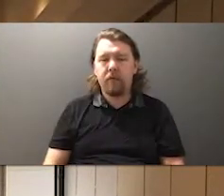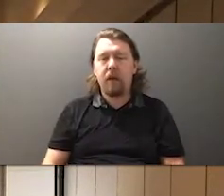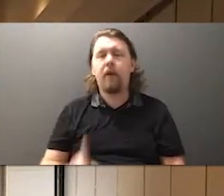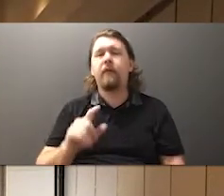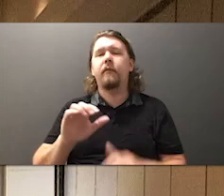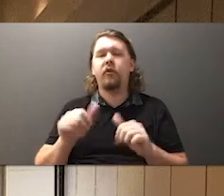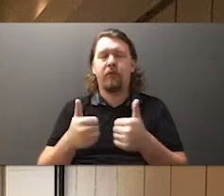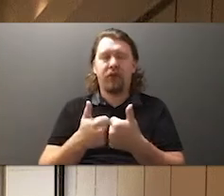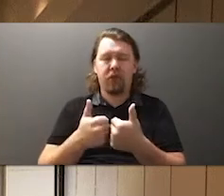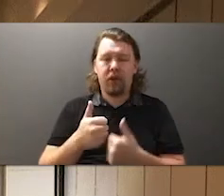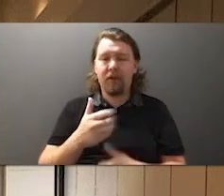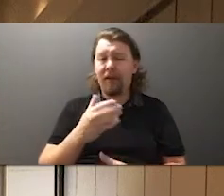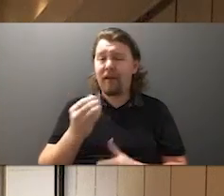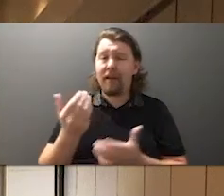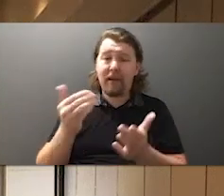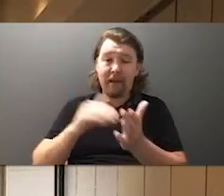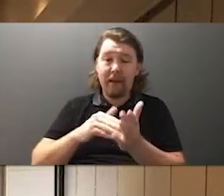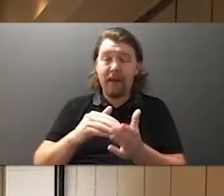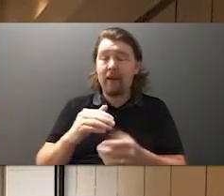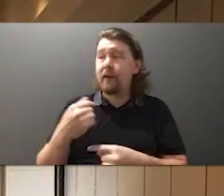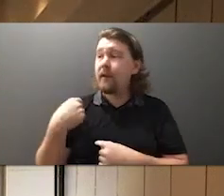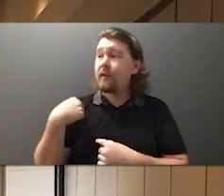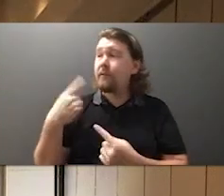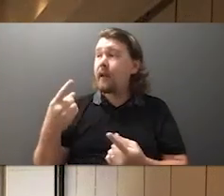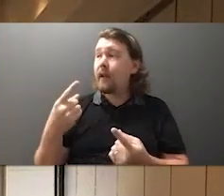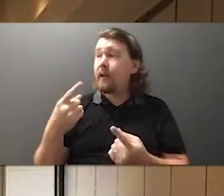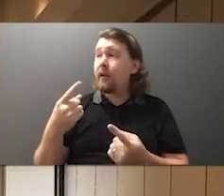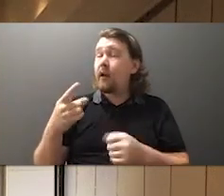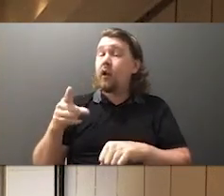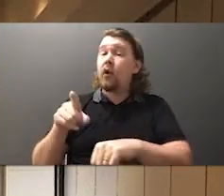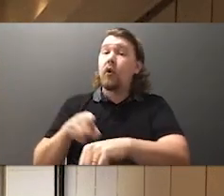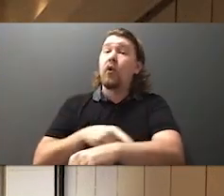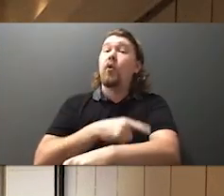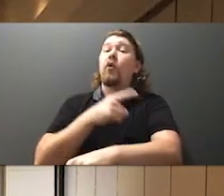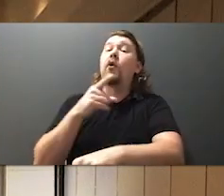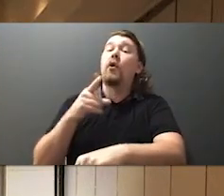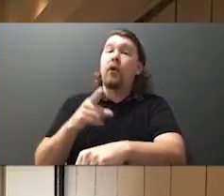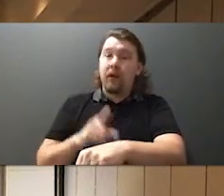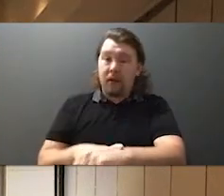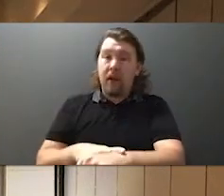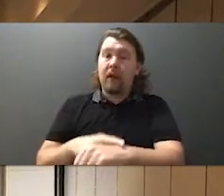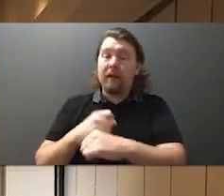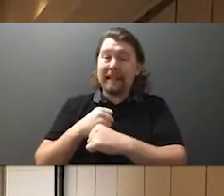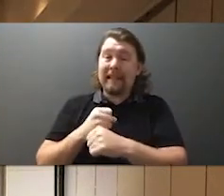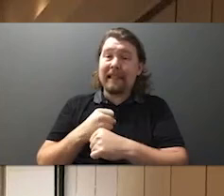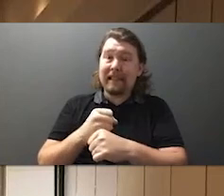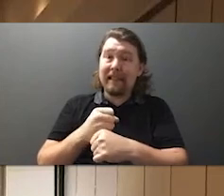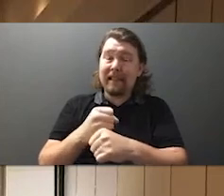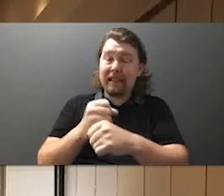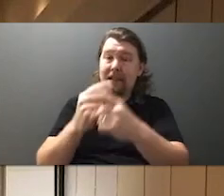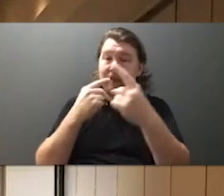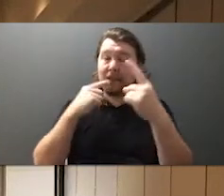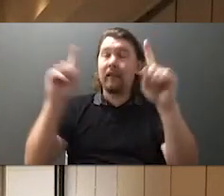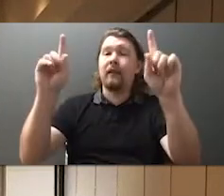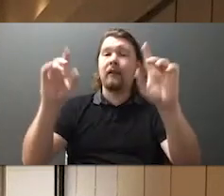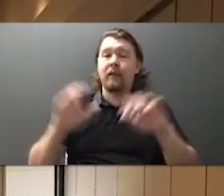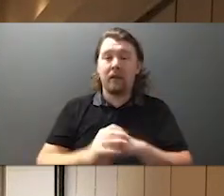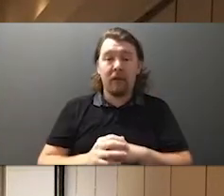been challenged, and again, it's been a long time in the making.